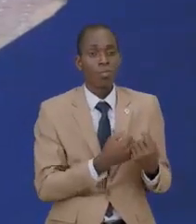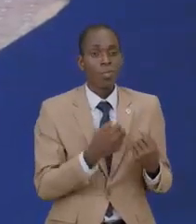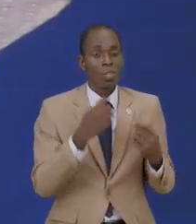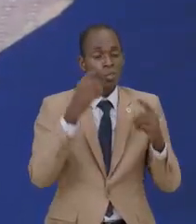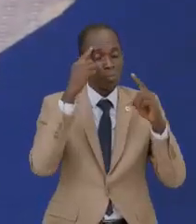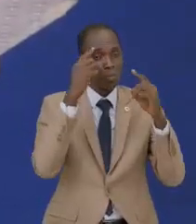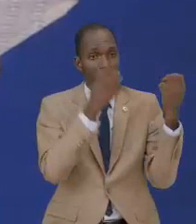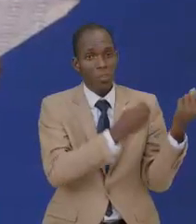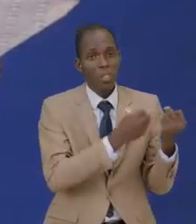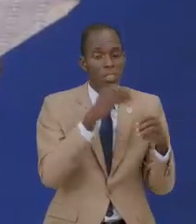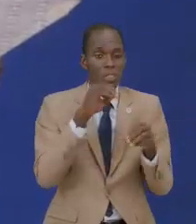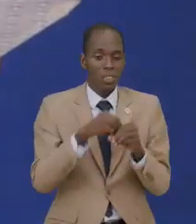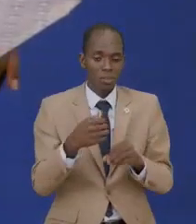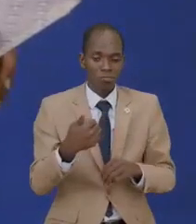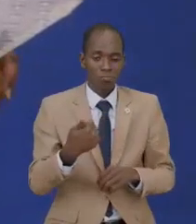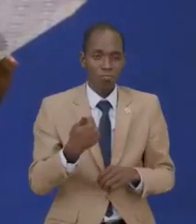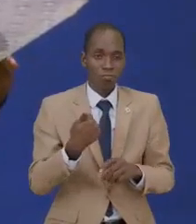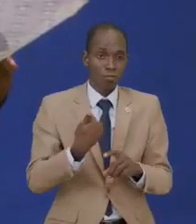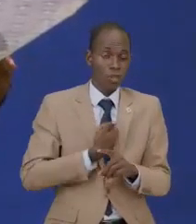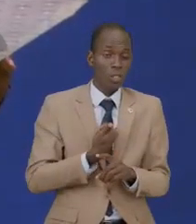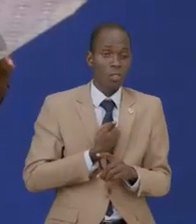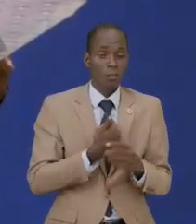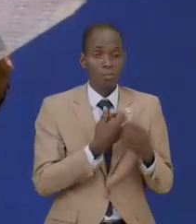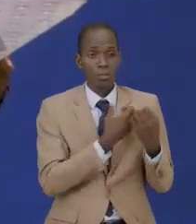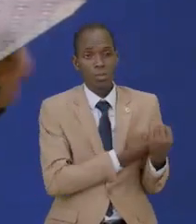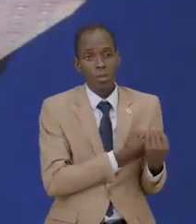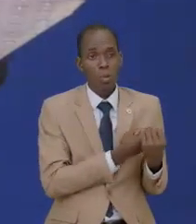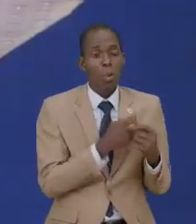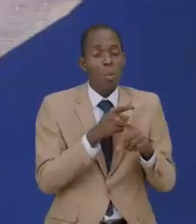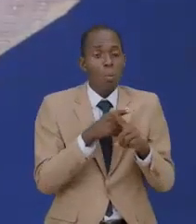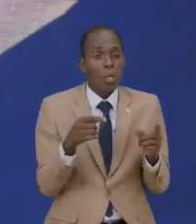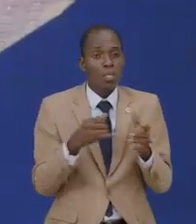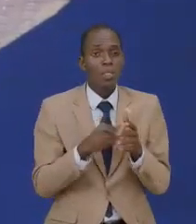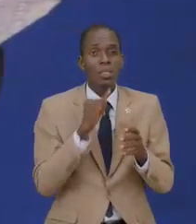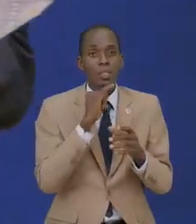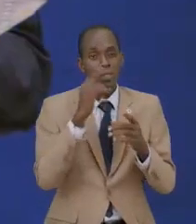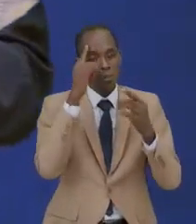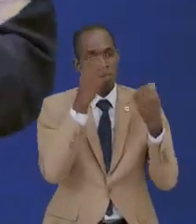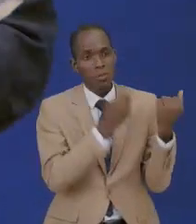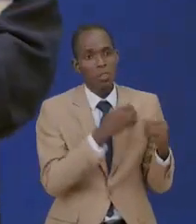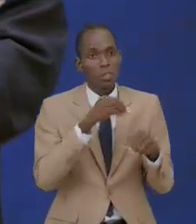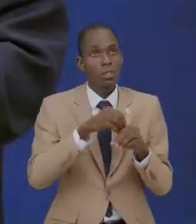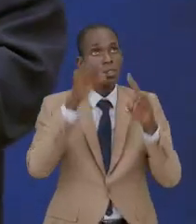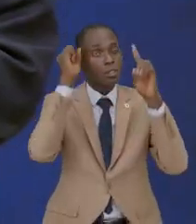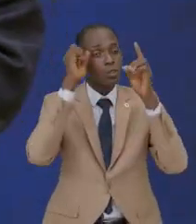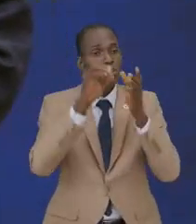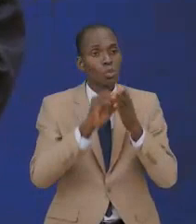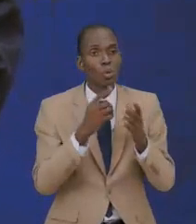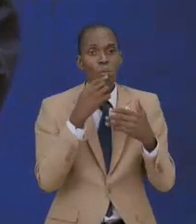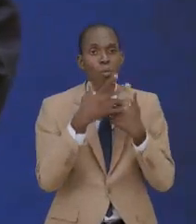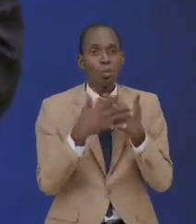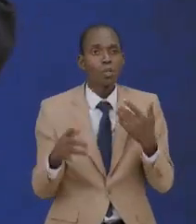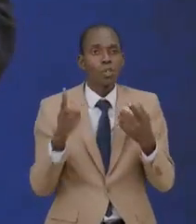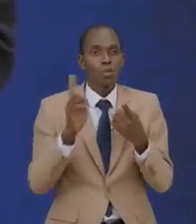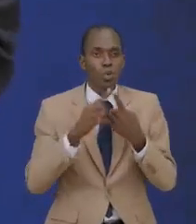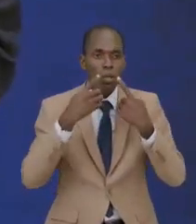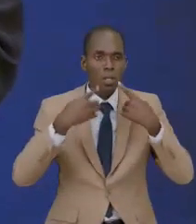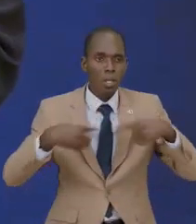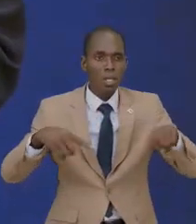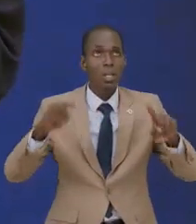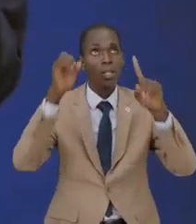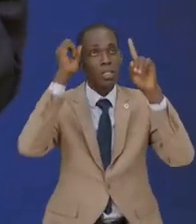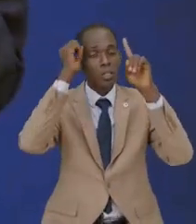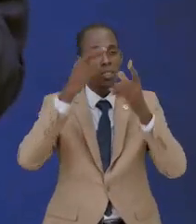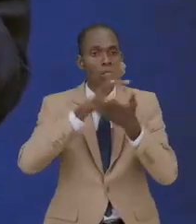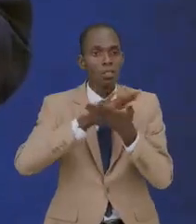in self-confidence. It is faith in His blood to declare His righteousness for the